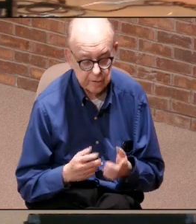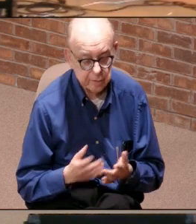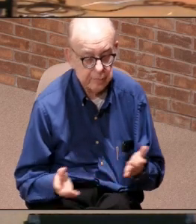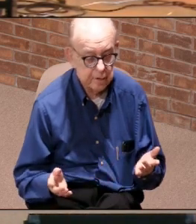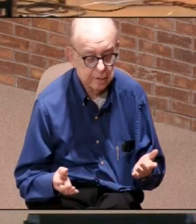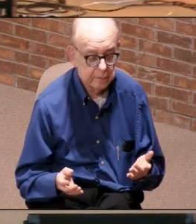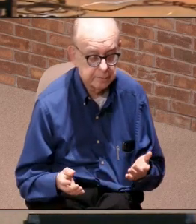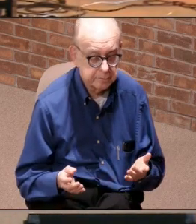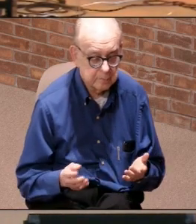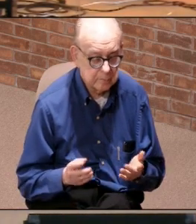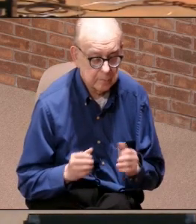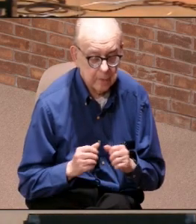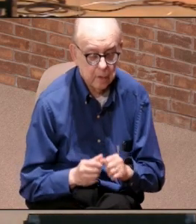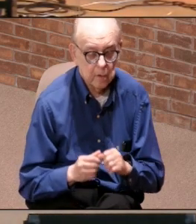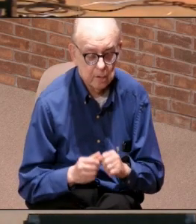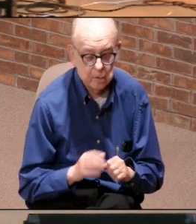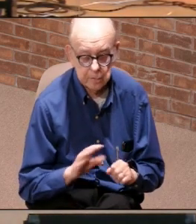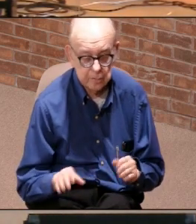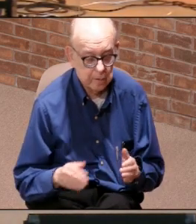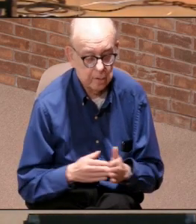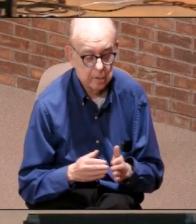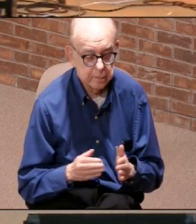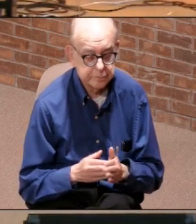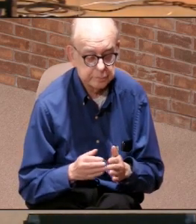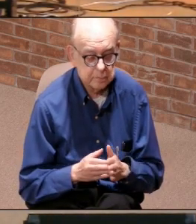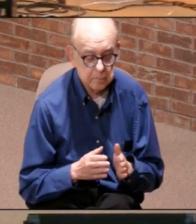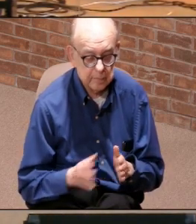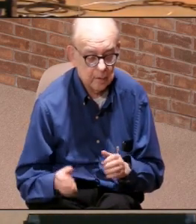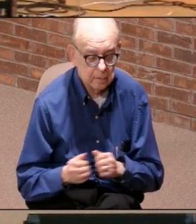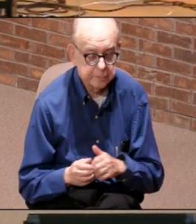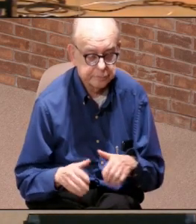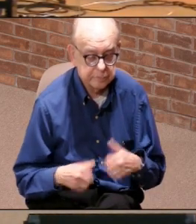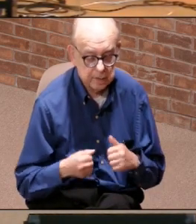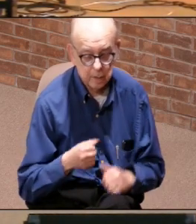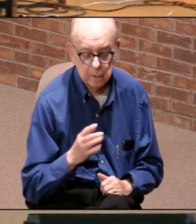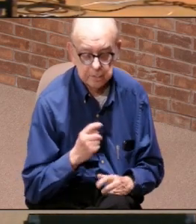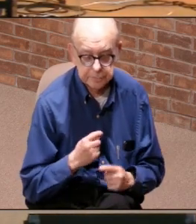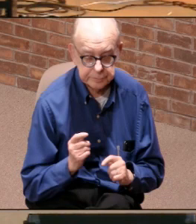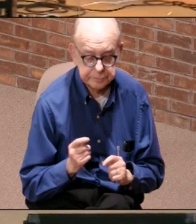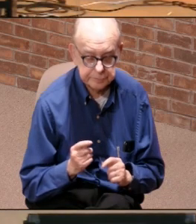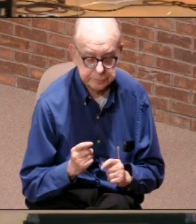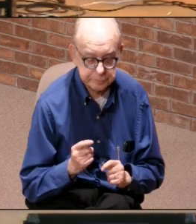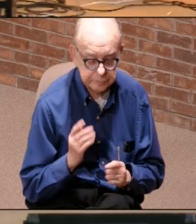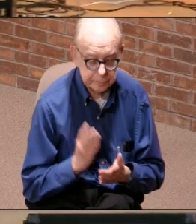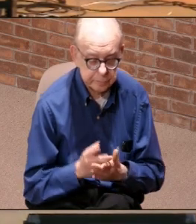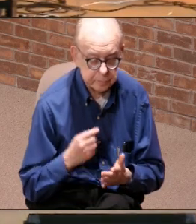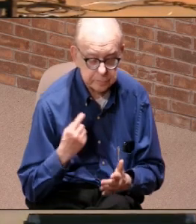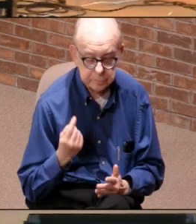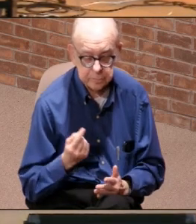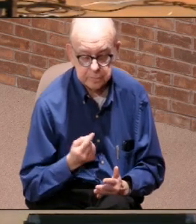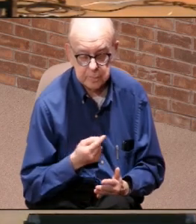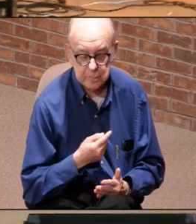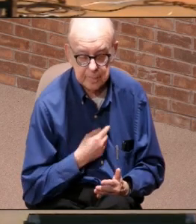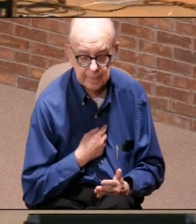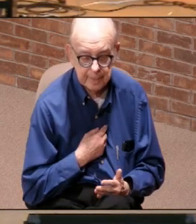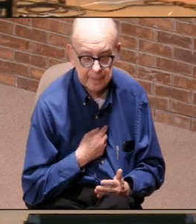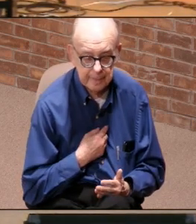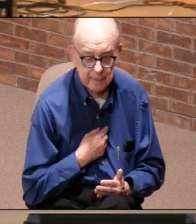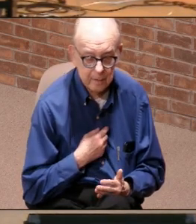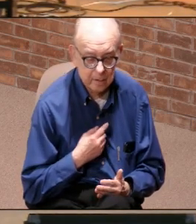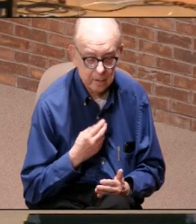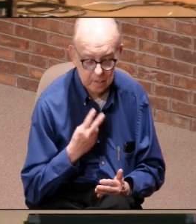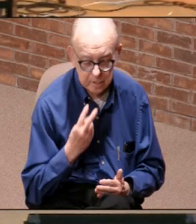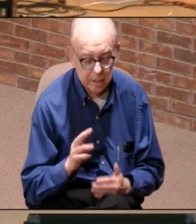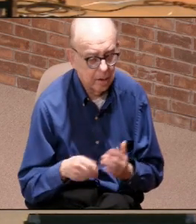in it. And we keep going over and over and over in these patterns in our life. And God's trying to stop us.